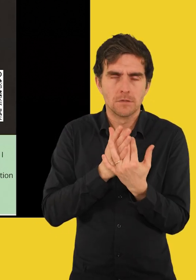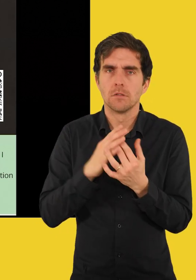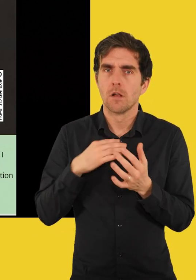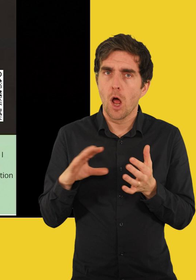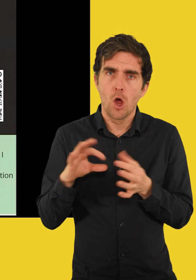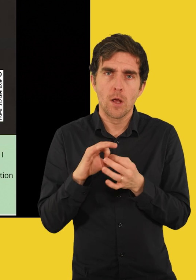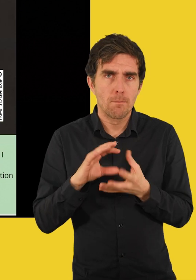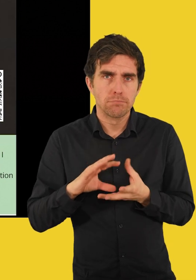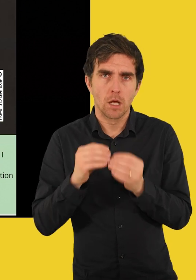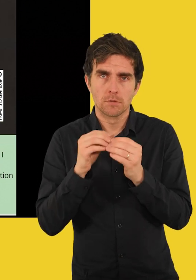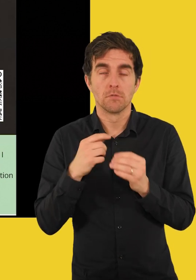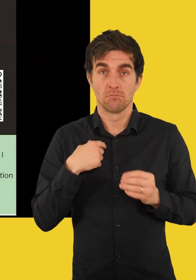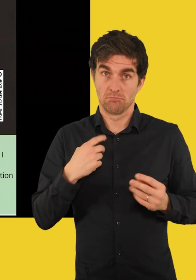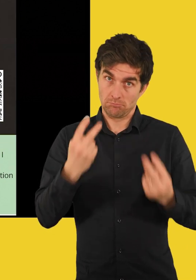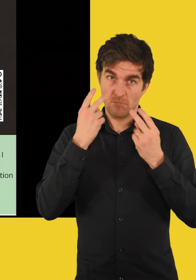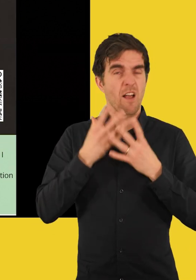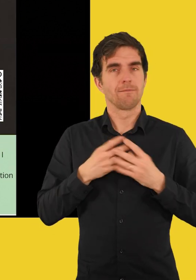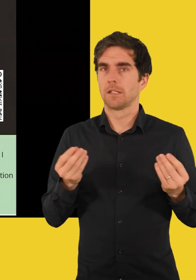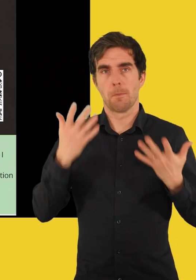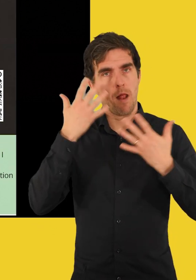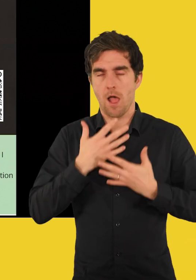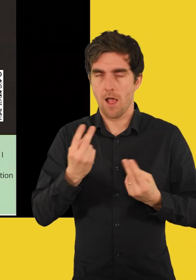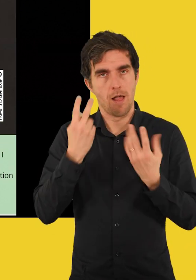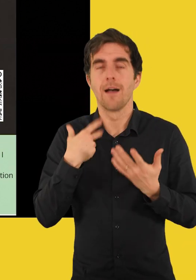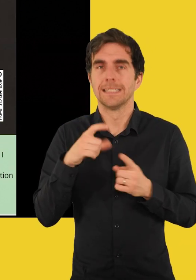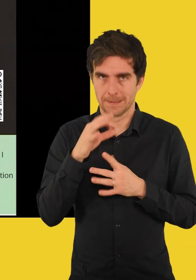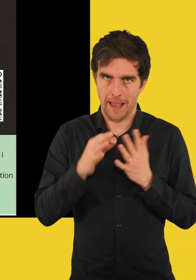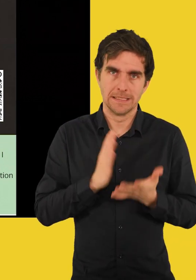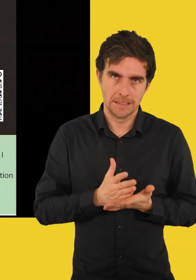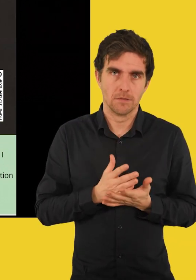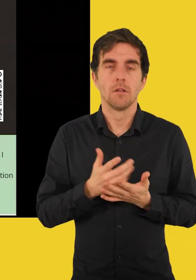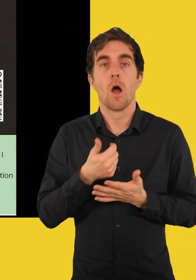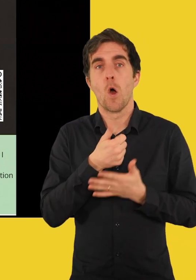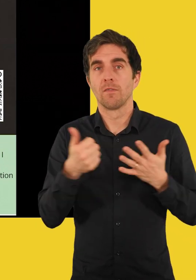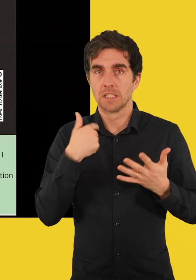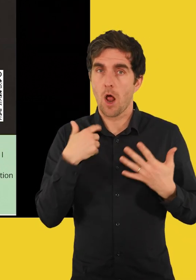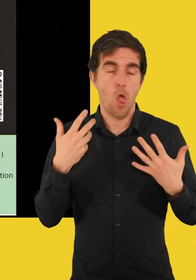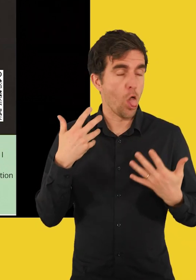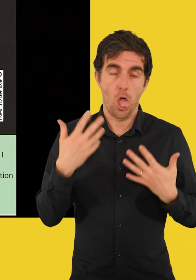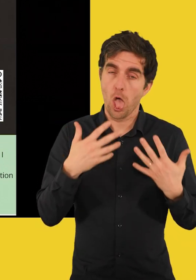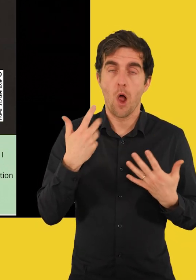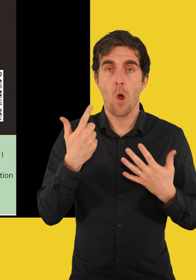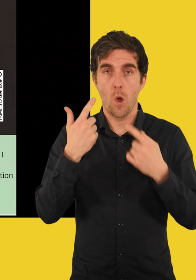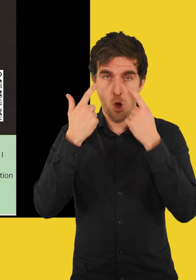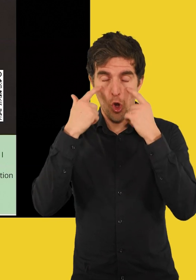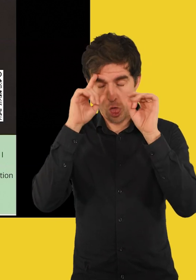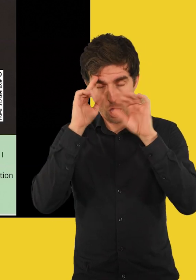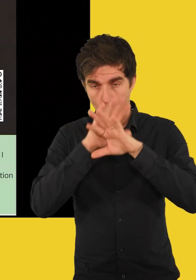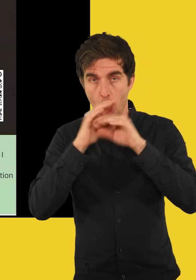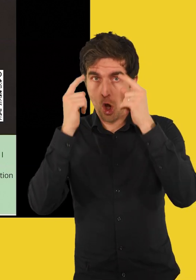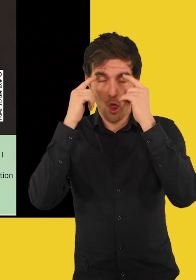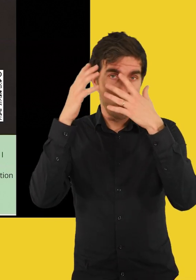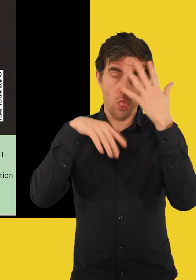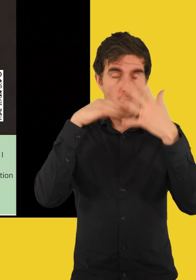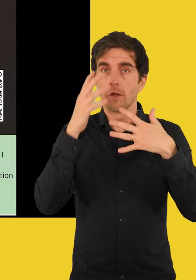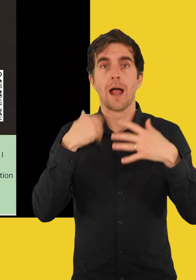co-production. I am invisibly disabled myself. I sometimes slur or lose my words, so my script is visible today to support my